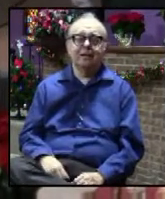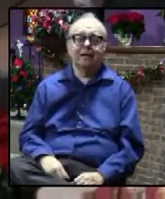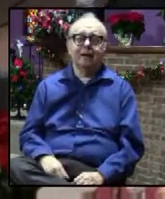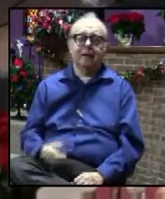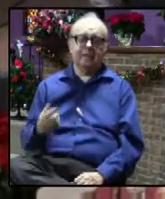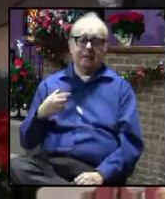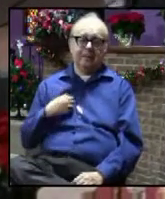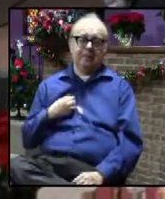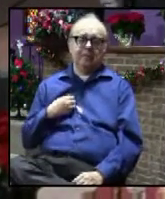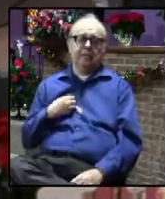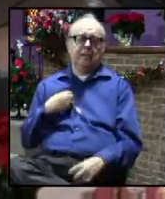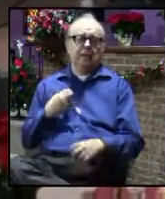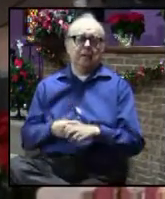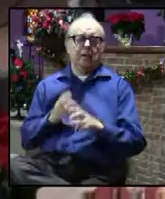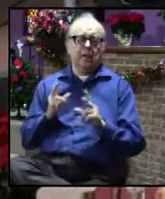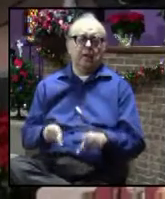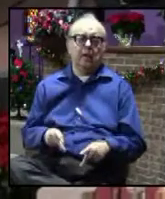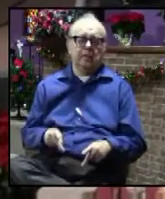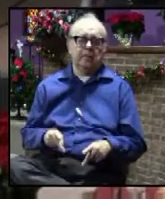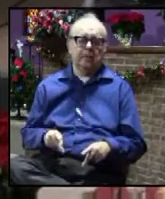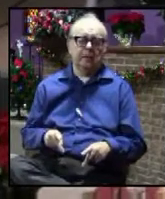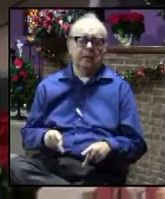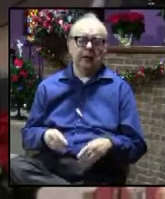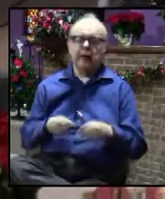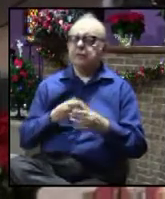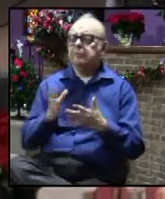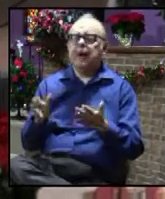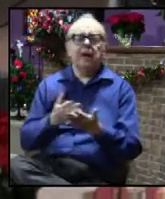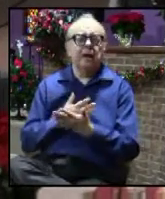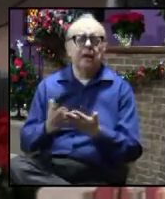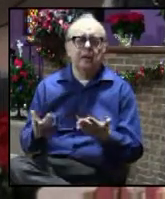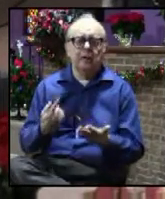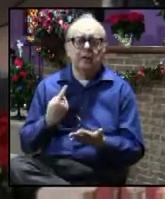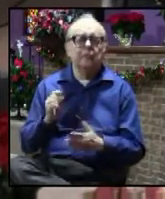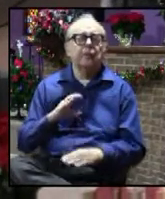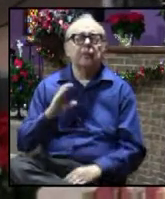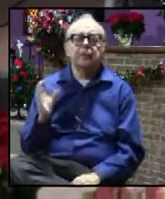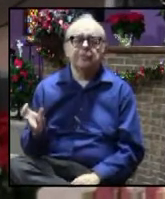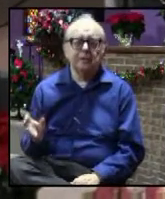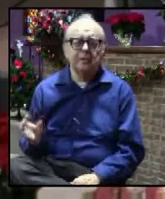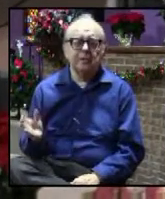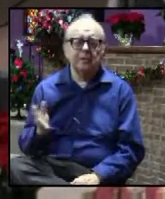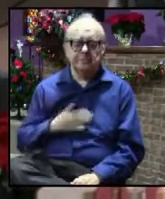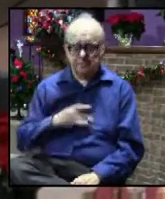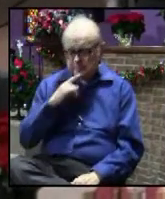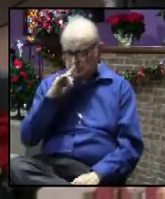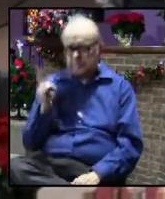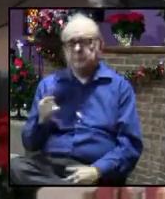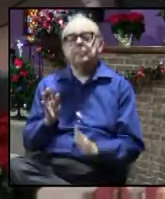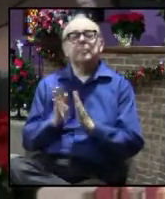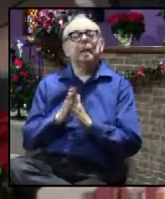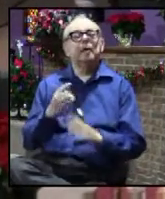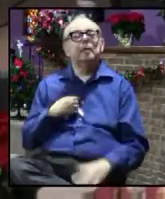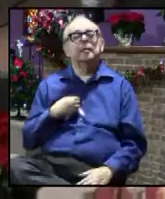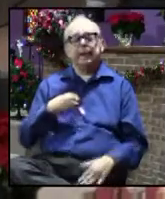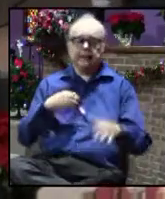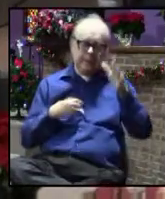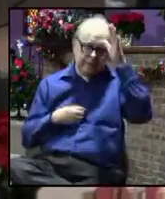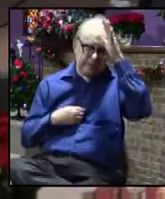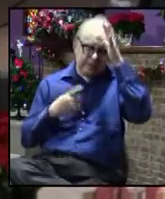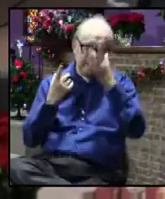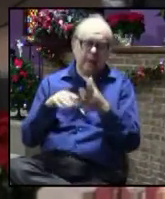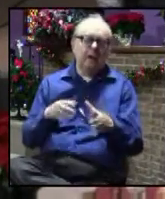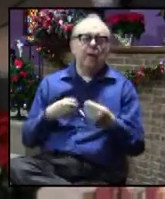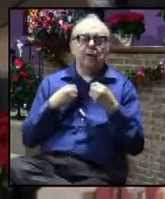I am the hardest person in the world to buy anything for Christmas. My kids are always asking me, Dad, what can